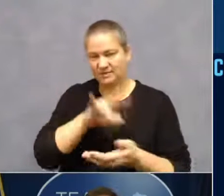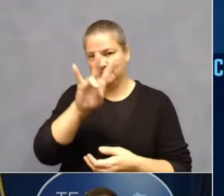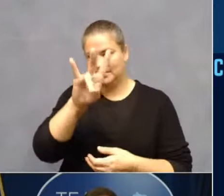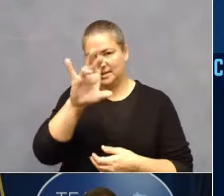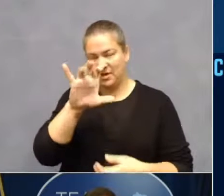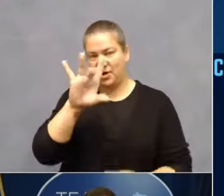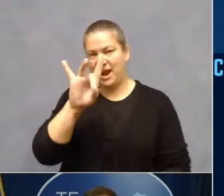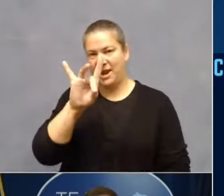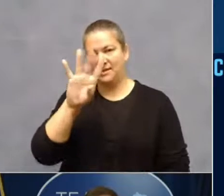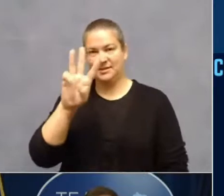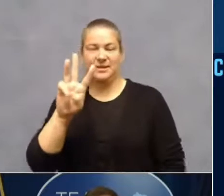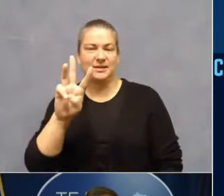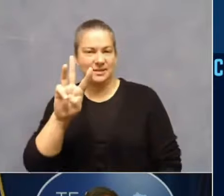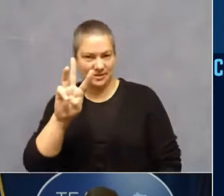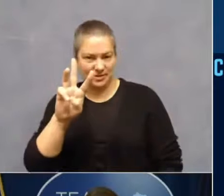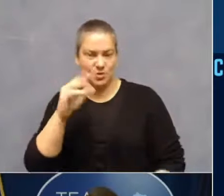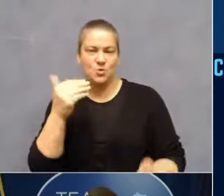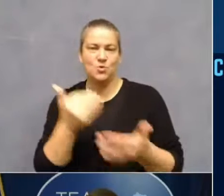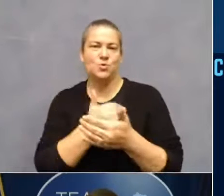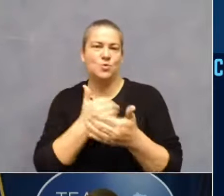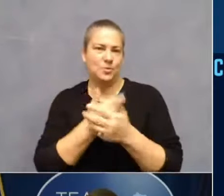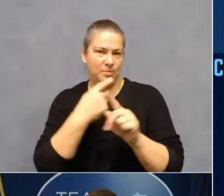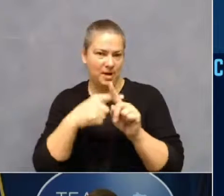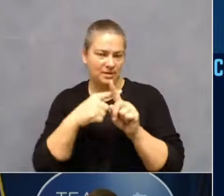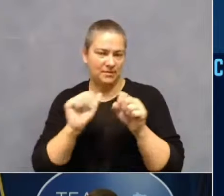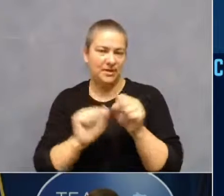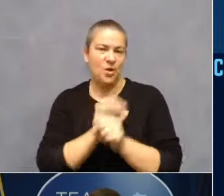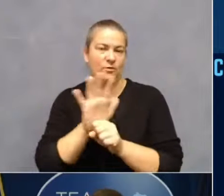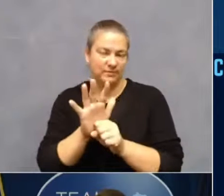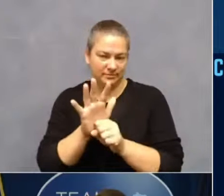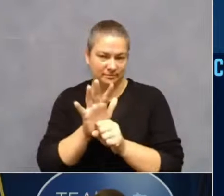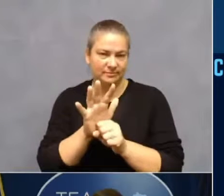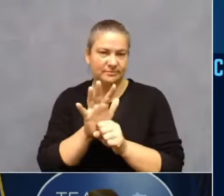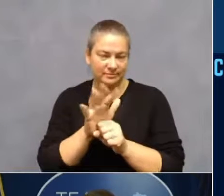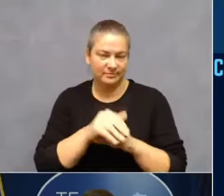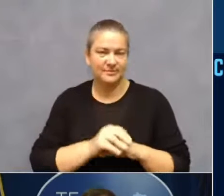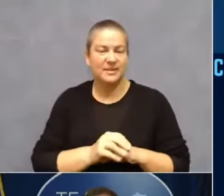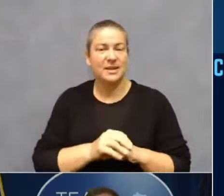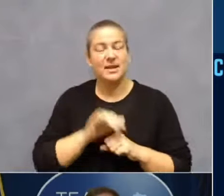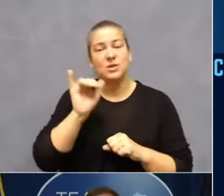1,786 new cases of COVID-19. That is